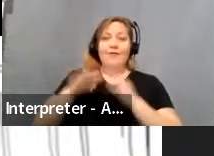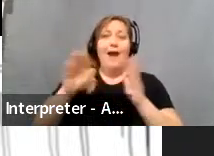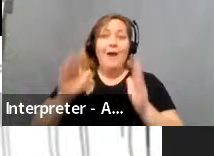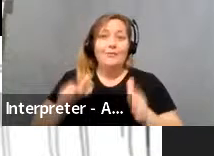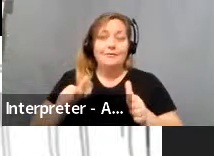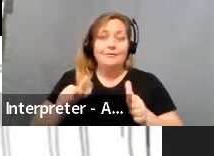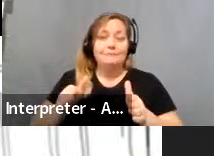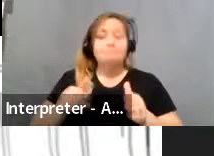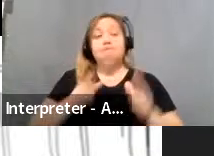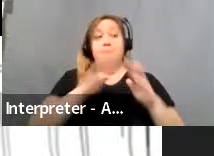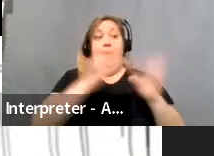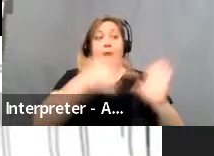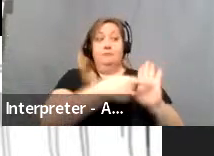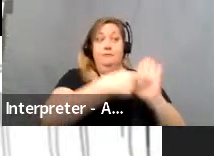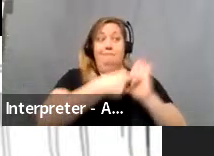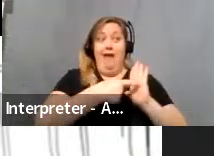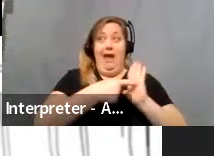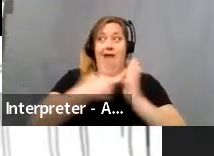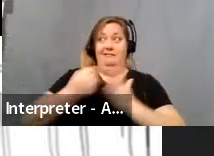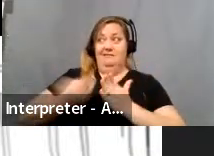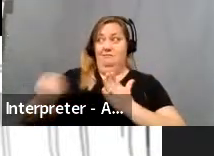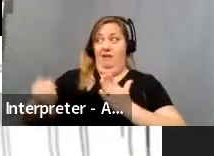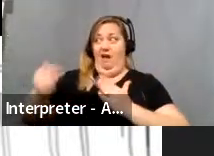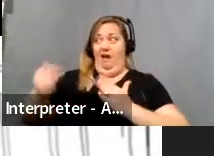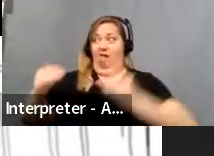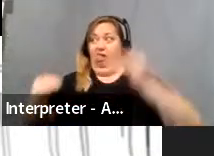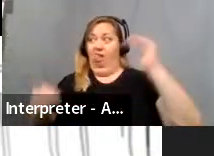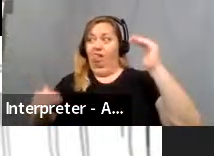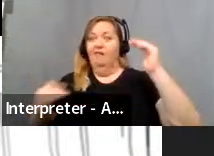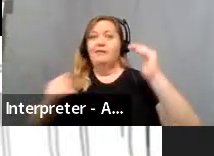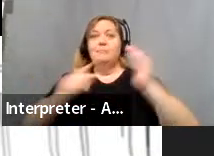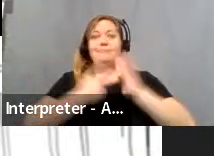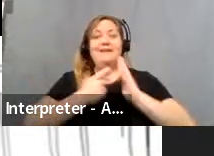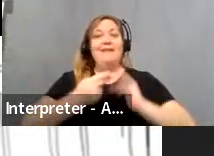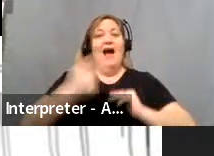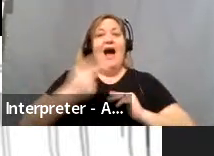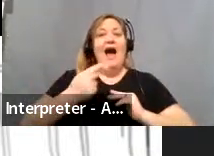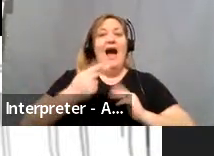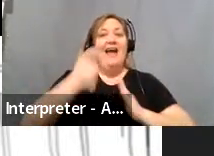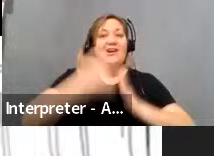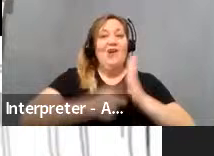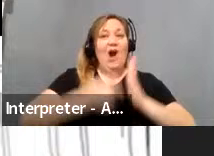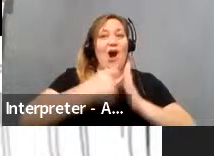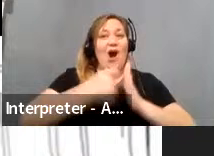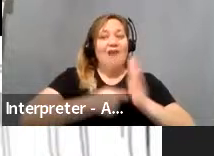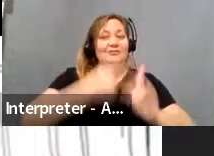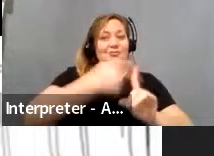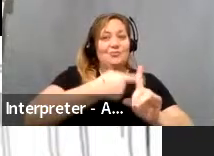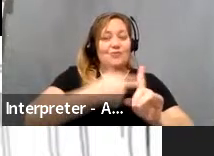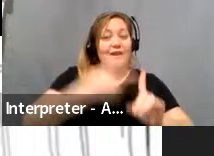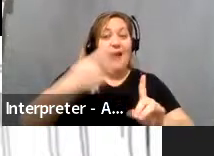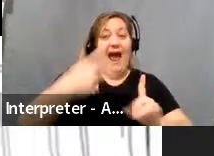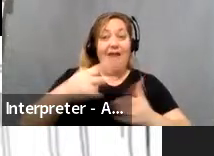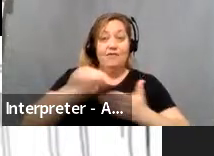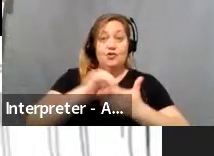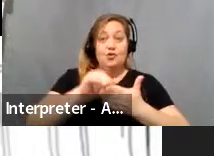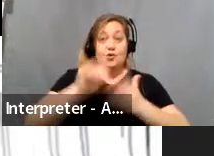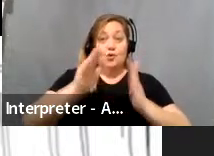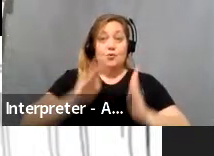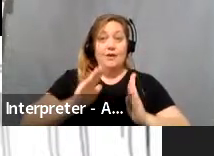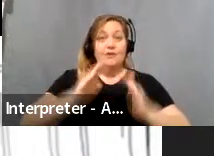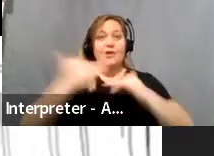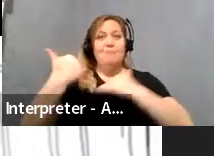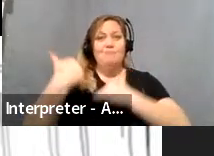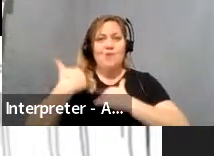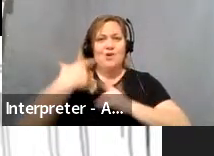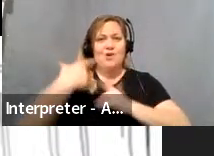demand is greater than our housing supply, New Yorkers experience very high housing costs. Over half of New York City renters are rent burdened,